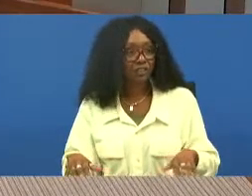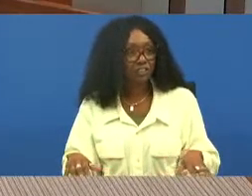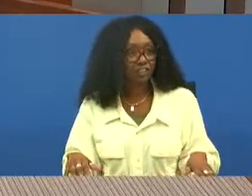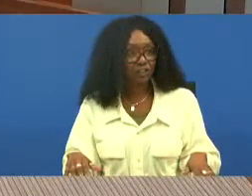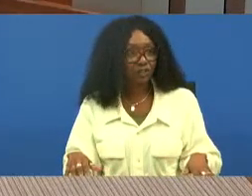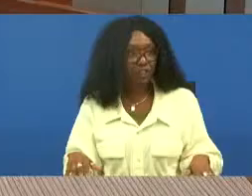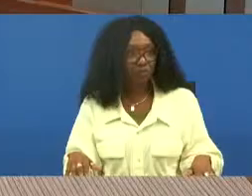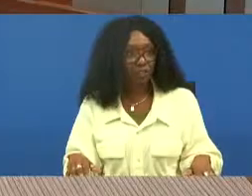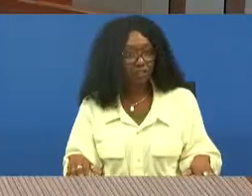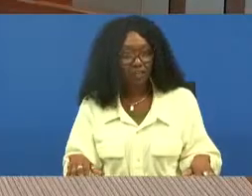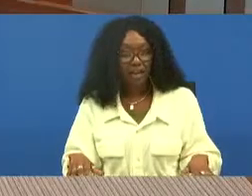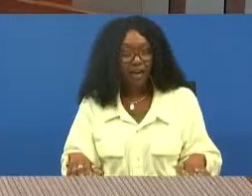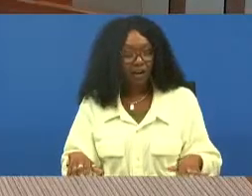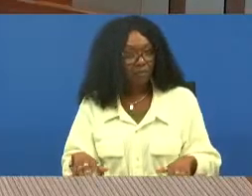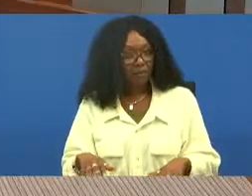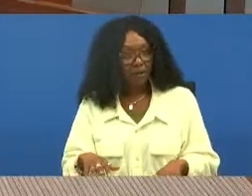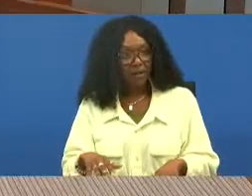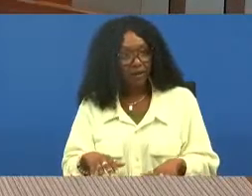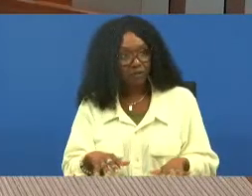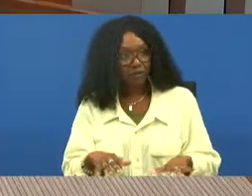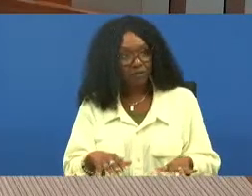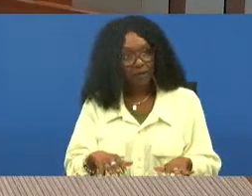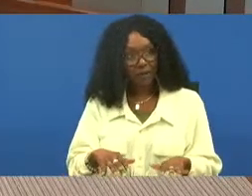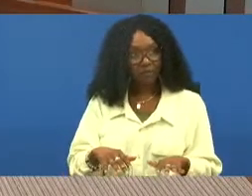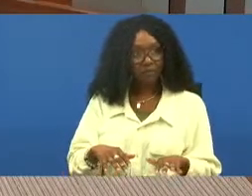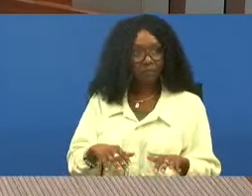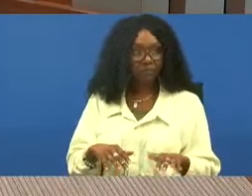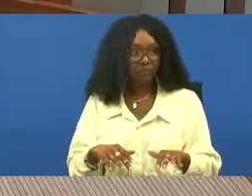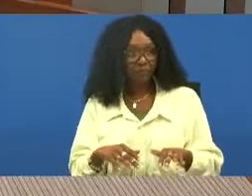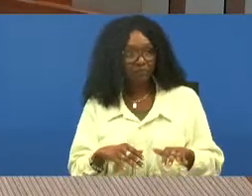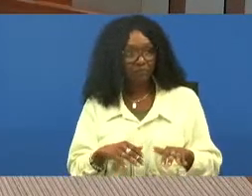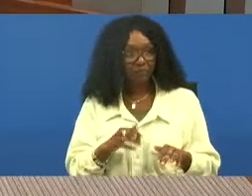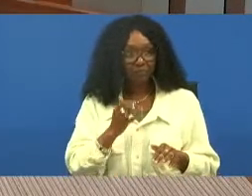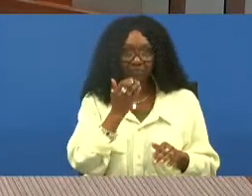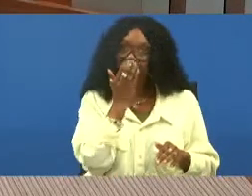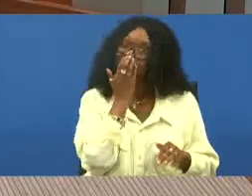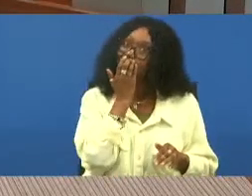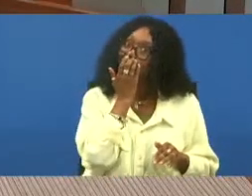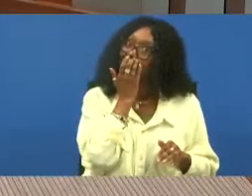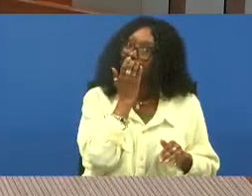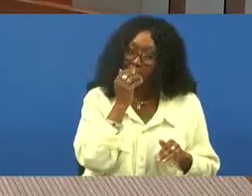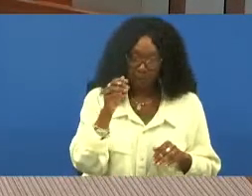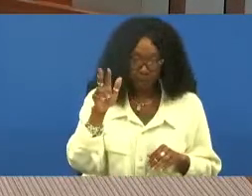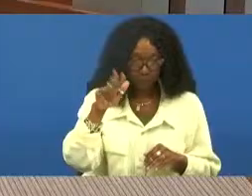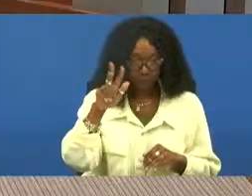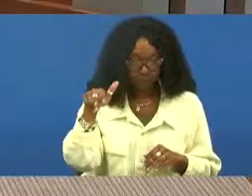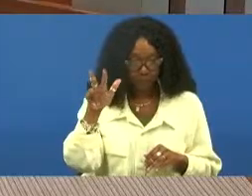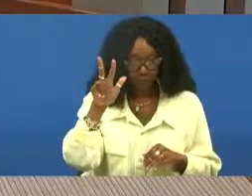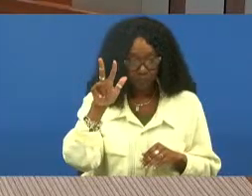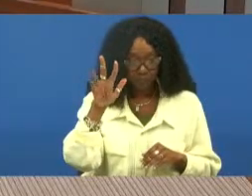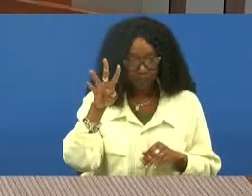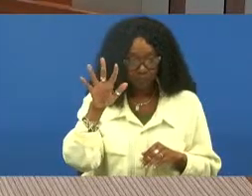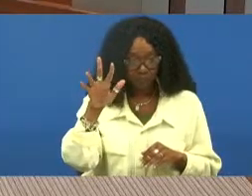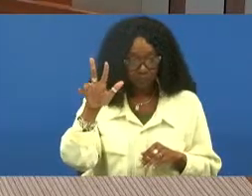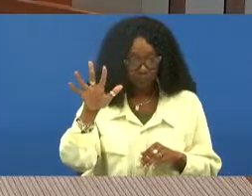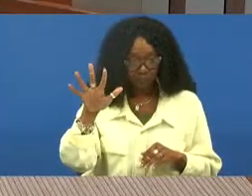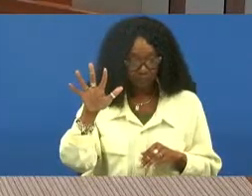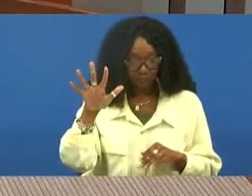We have to proceed with items 39, 40, 41, 42, 43, 45,